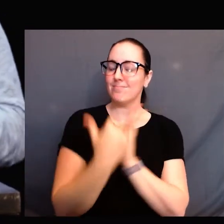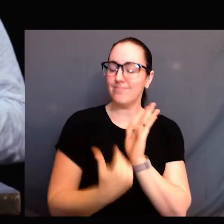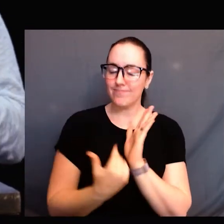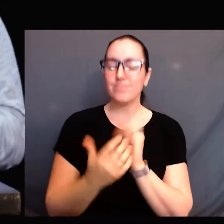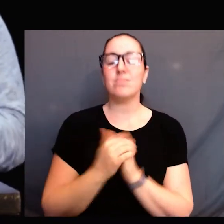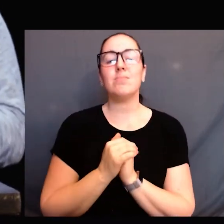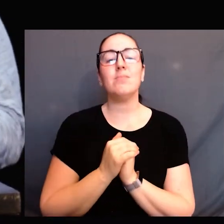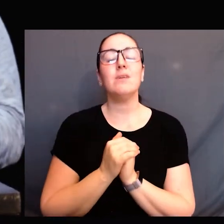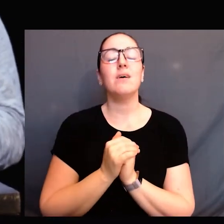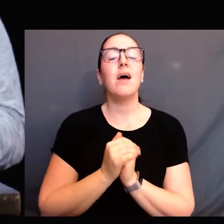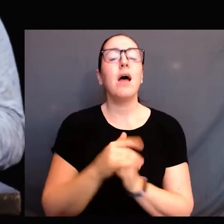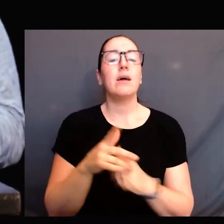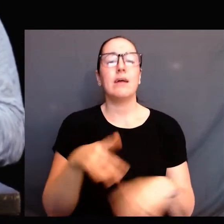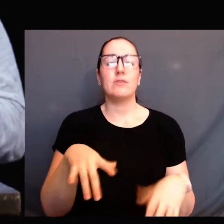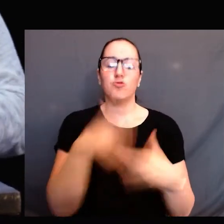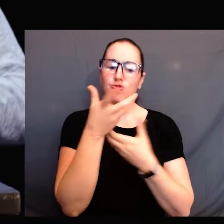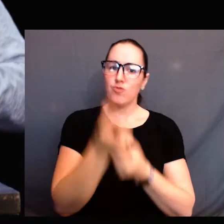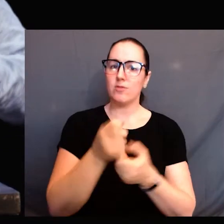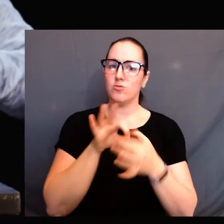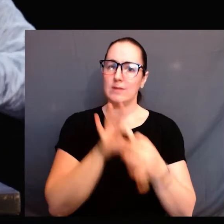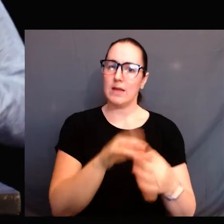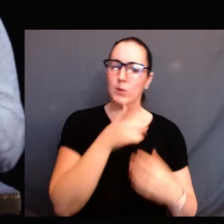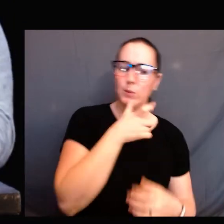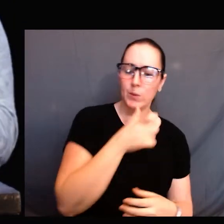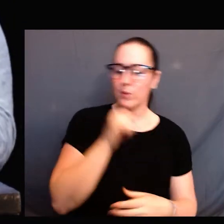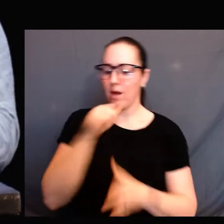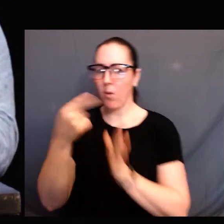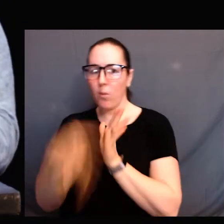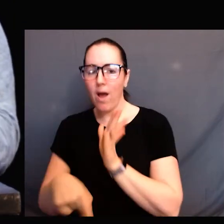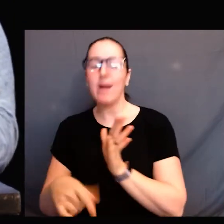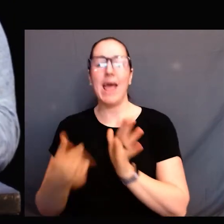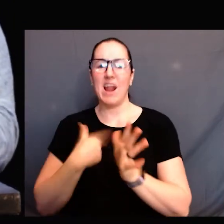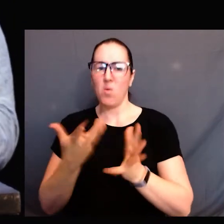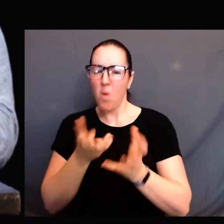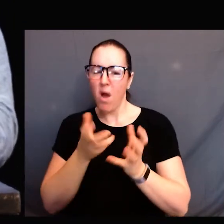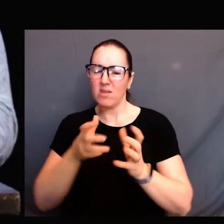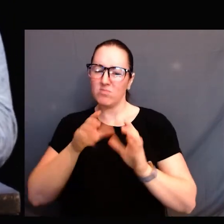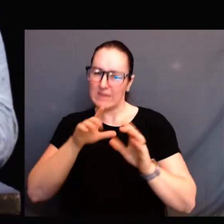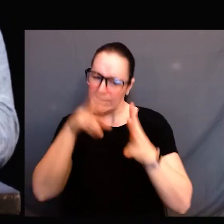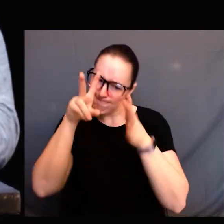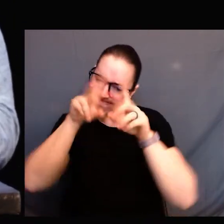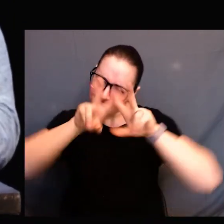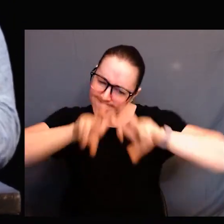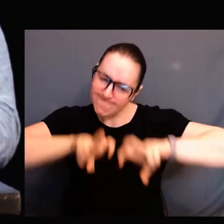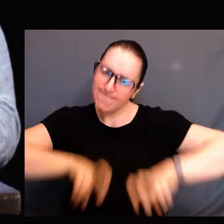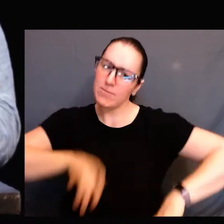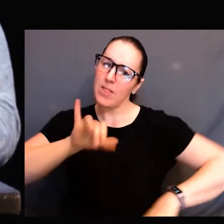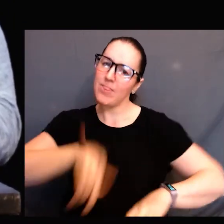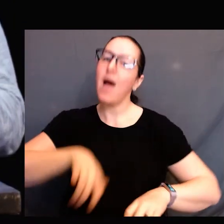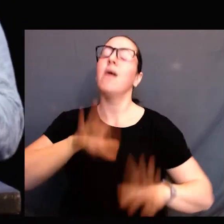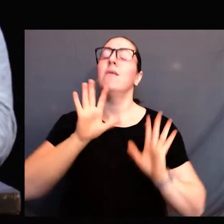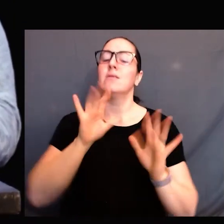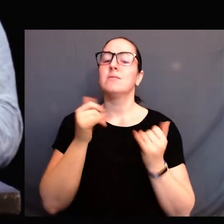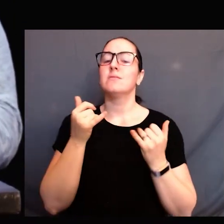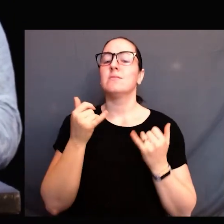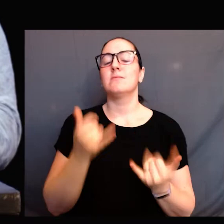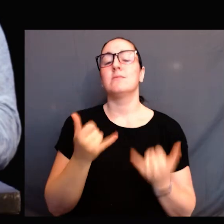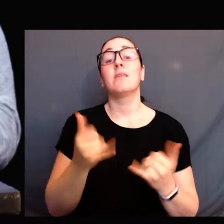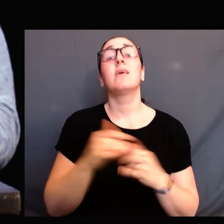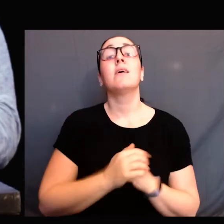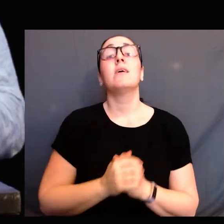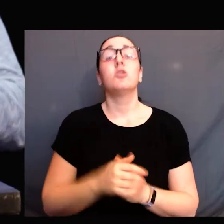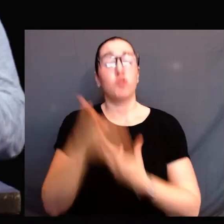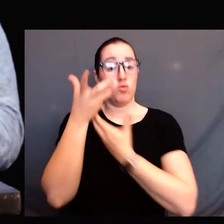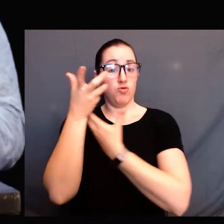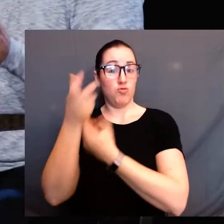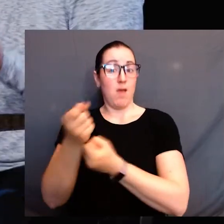about trust being a who and not a what, and I want to push us just a little bit further in this idea. And here's the big picture for